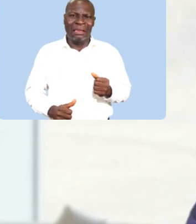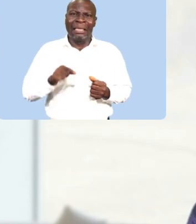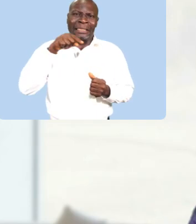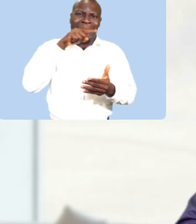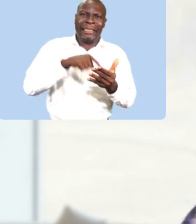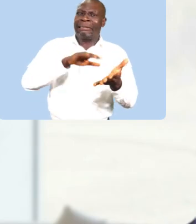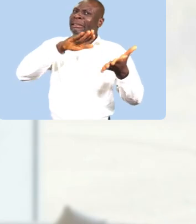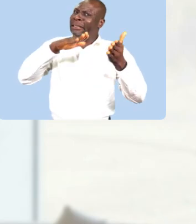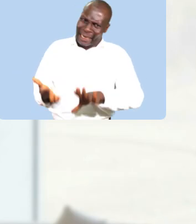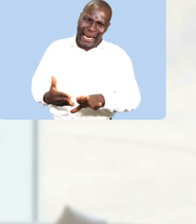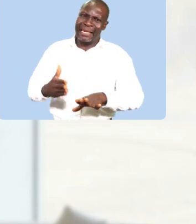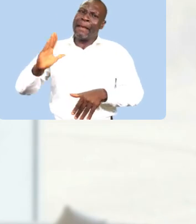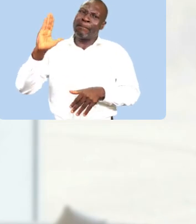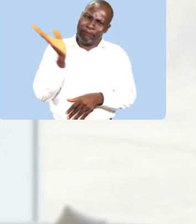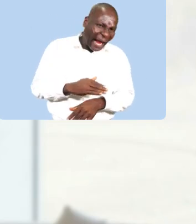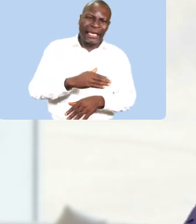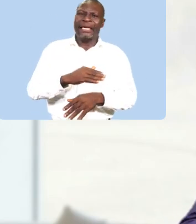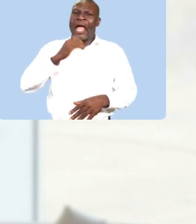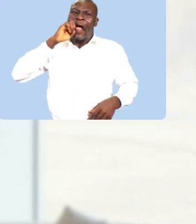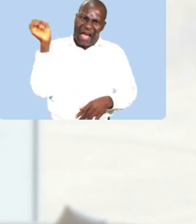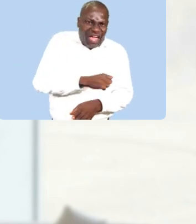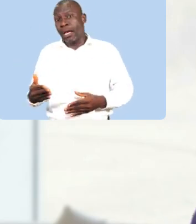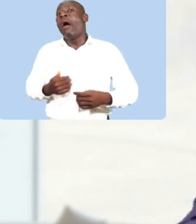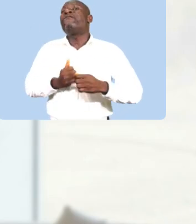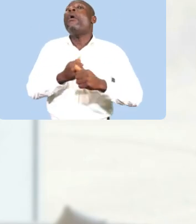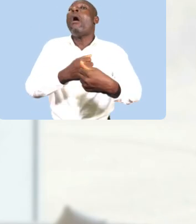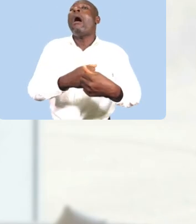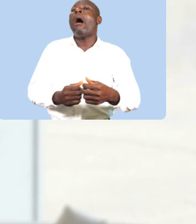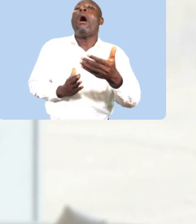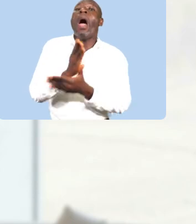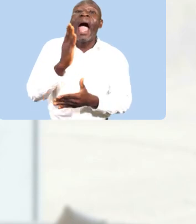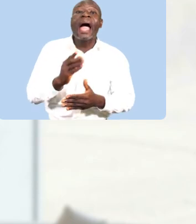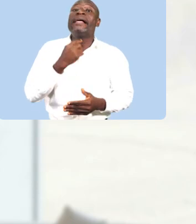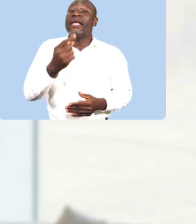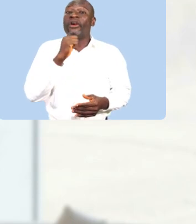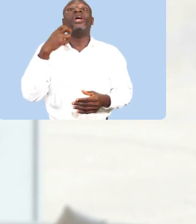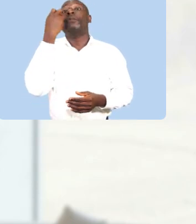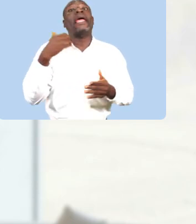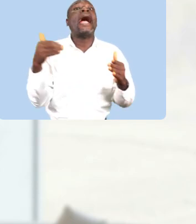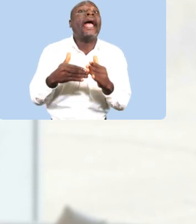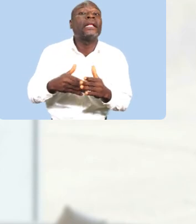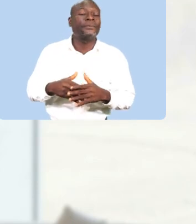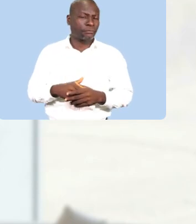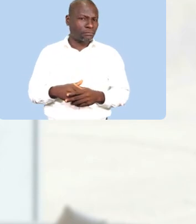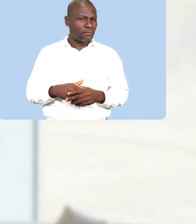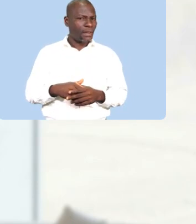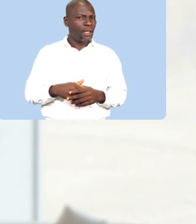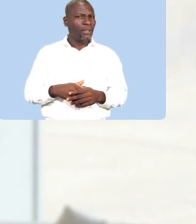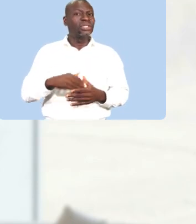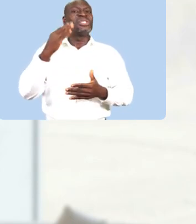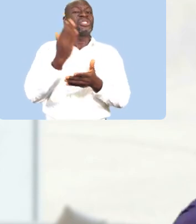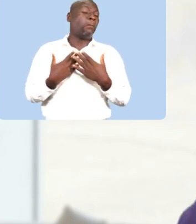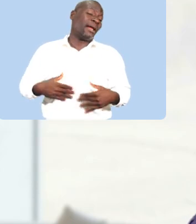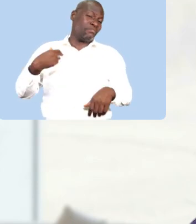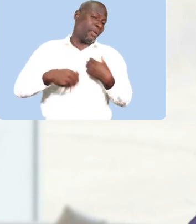bi ka chro bi se onche no ho every mo a na mo se ye mo mo no ye heti obi an heti ye e yo bi ni problem wa